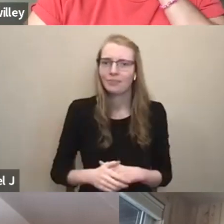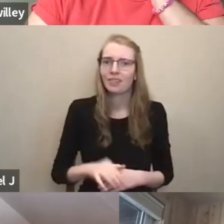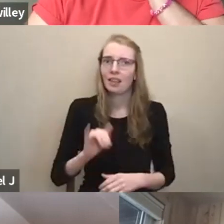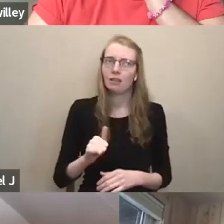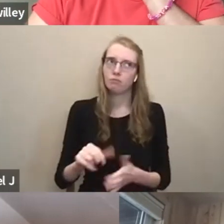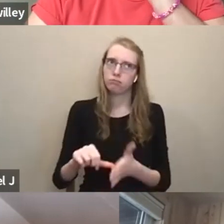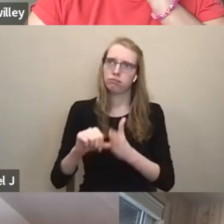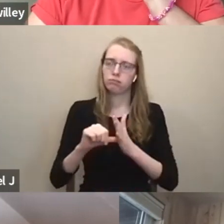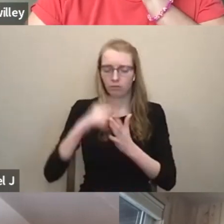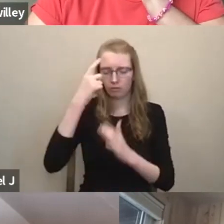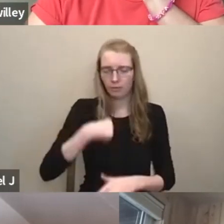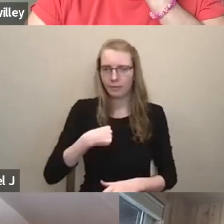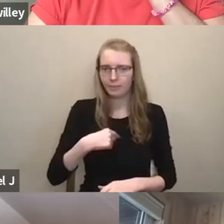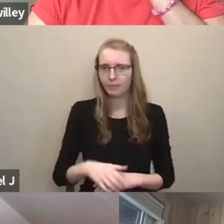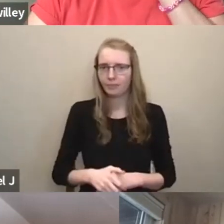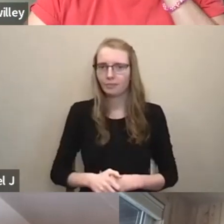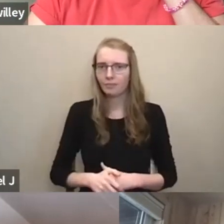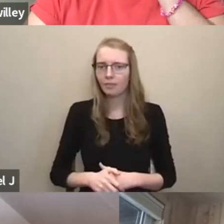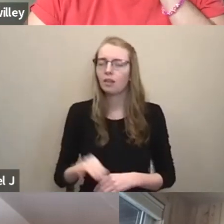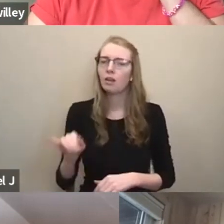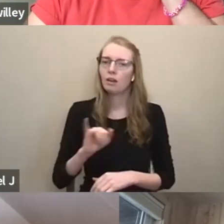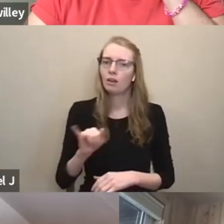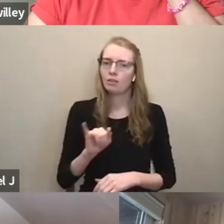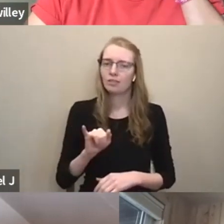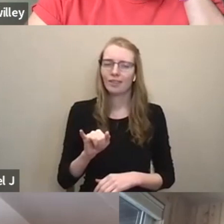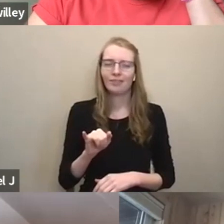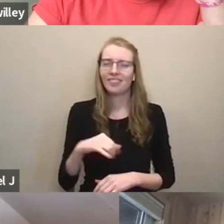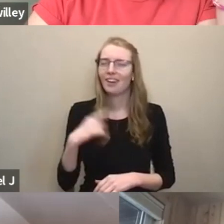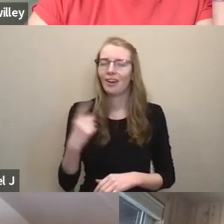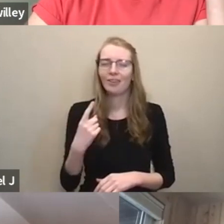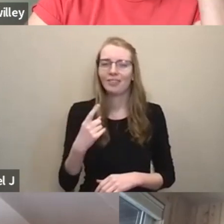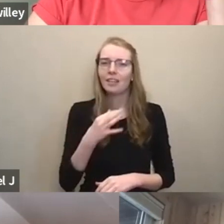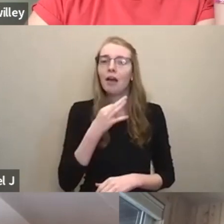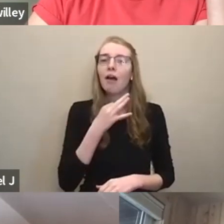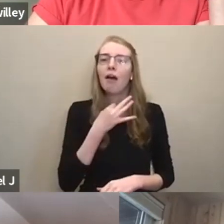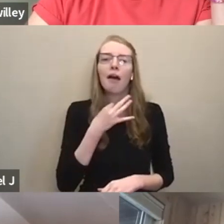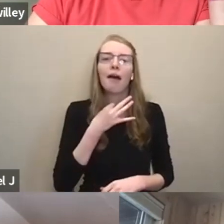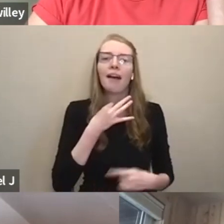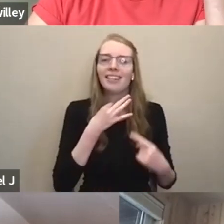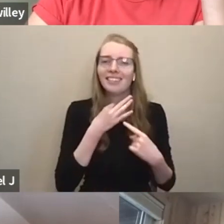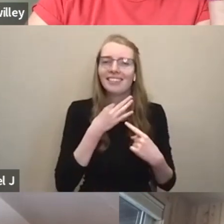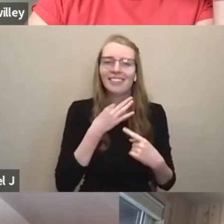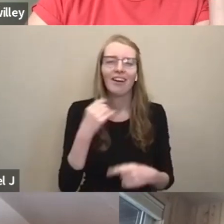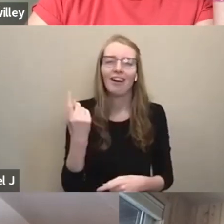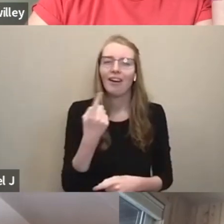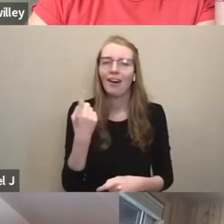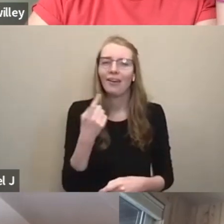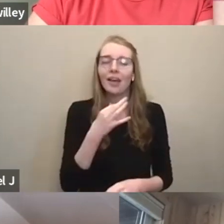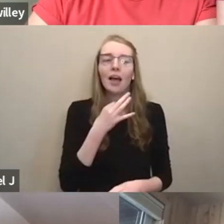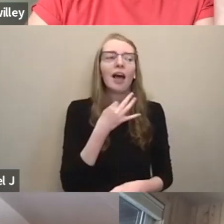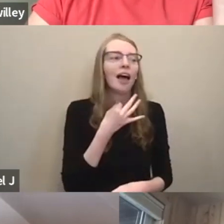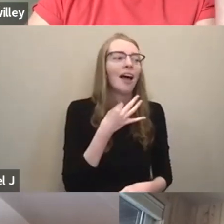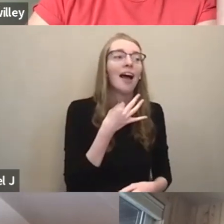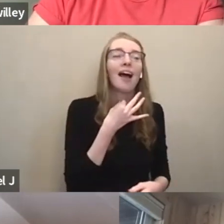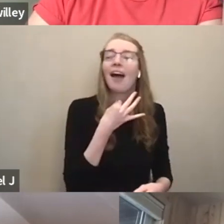the other thing too is just be eminently curious, consistently, constantly curious, and always, always,